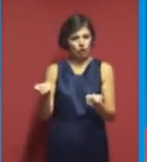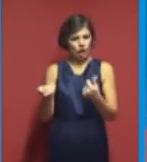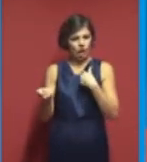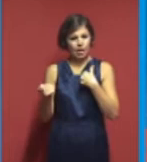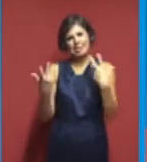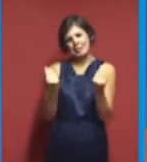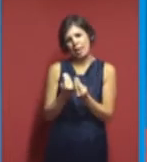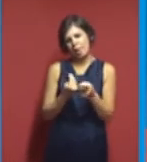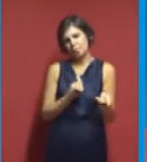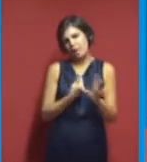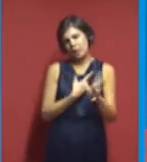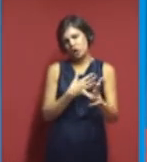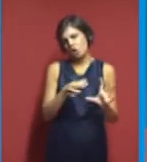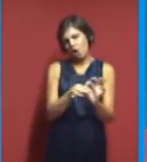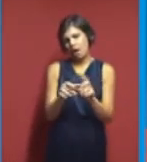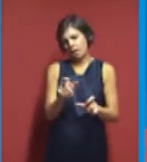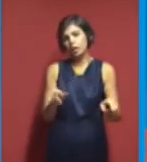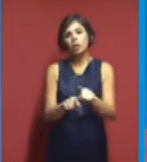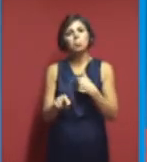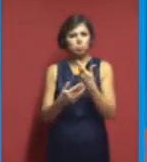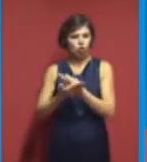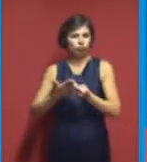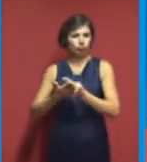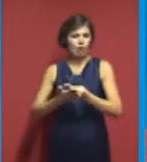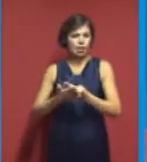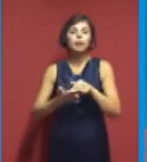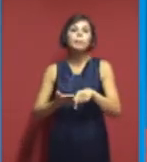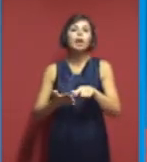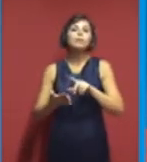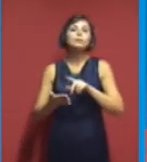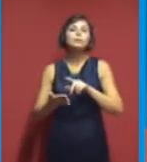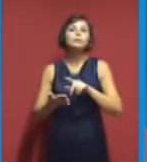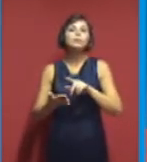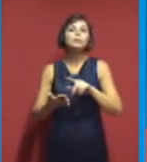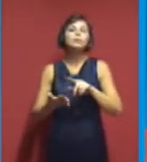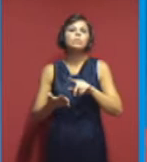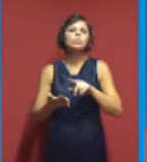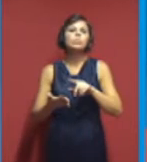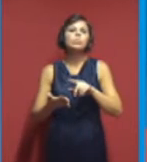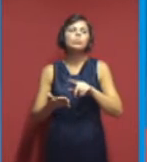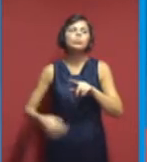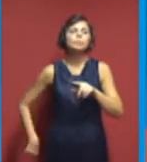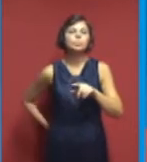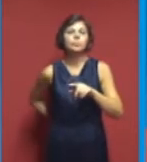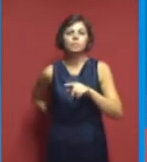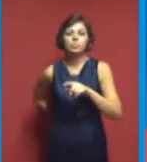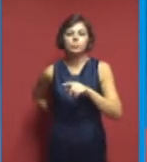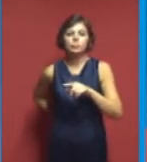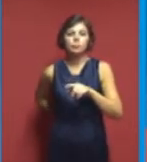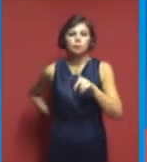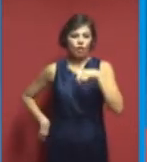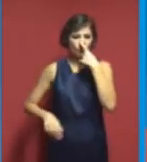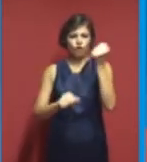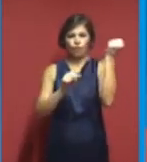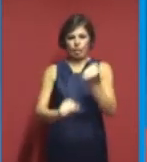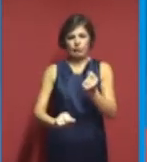project manager for Europe in the development of new Fab Labs and regional foundations. So I'm going to talk about a little bit the